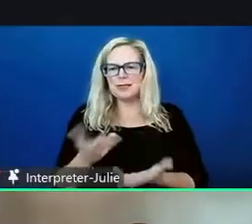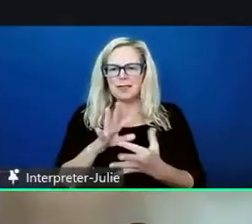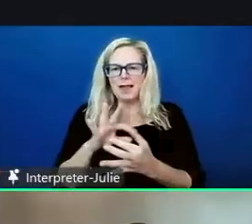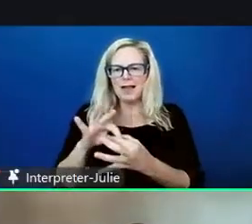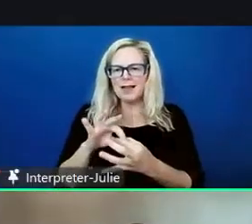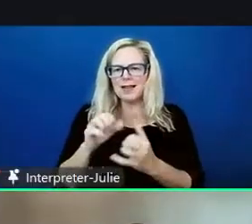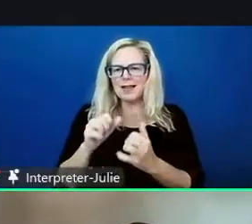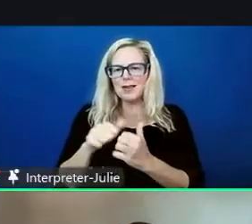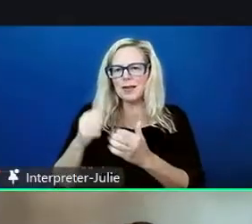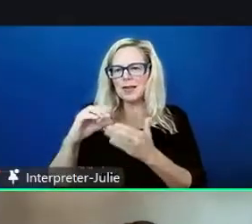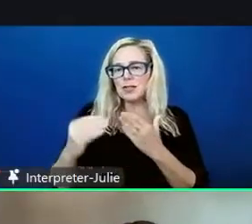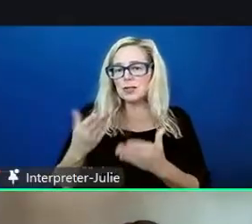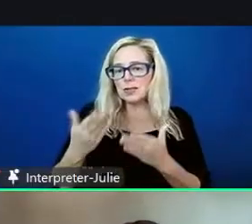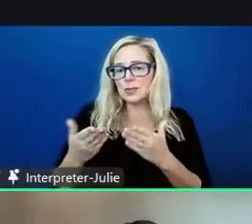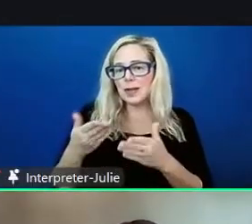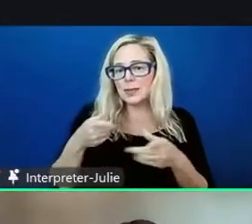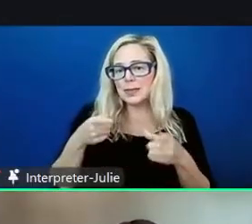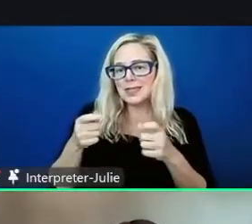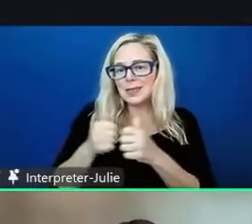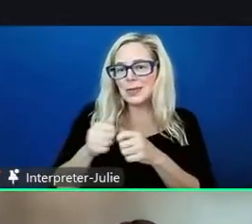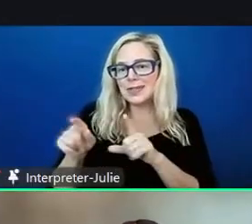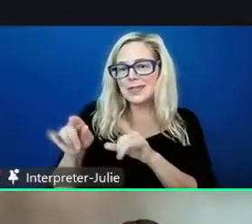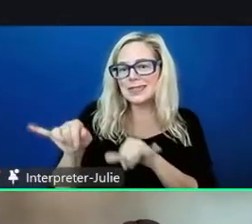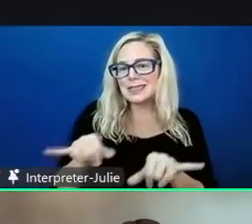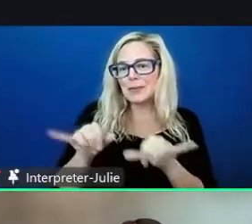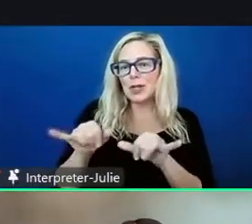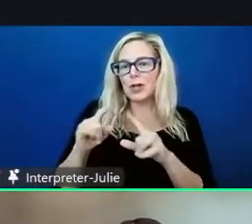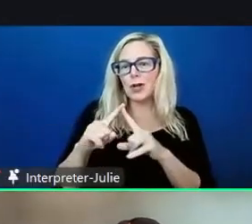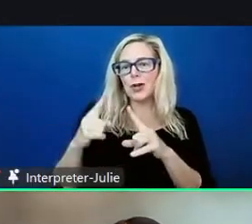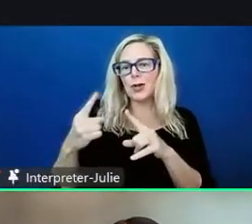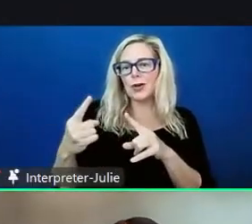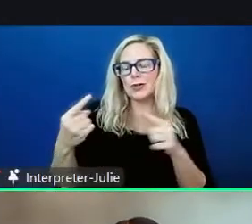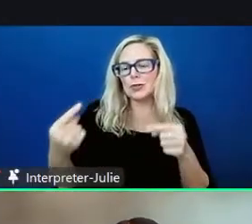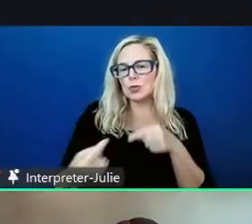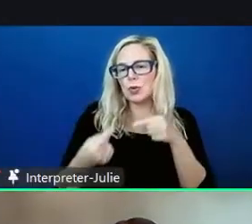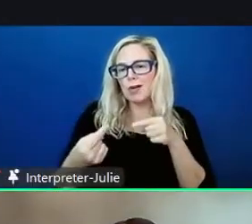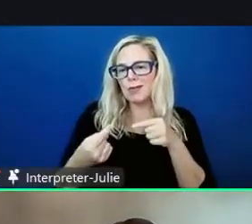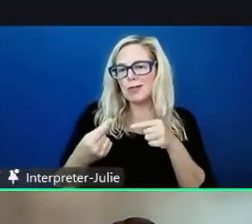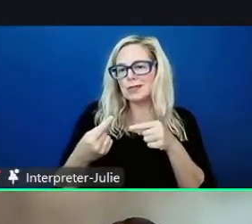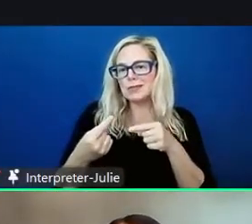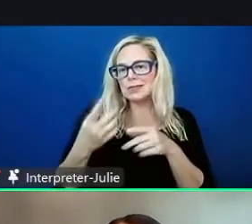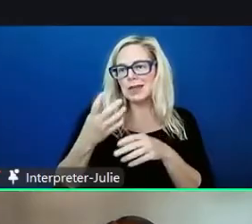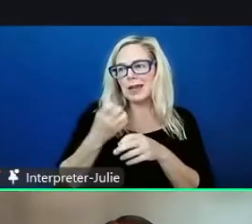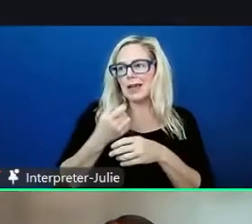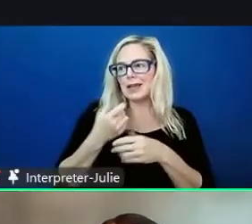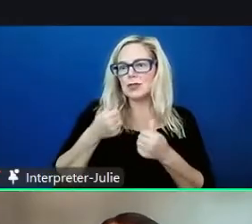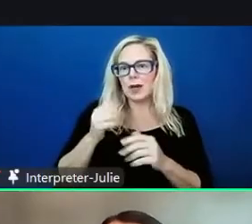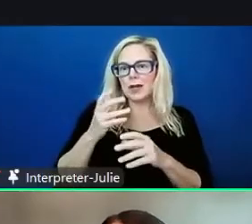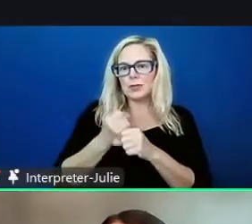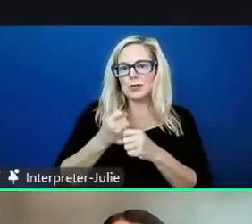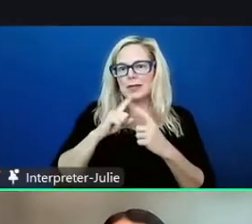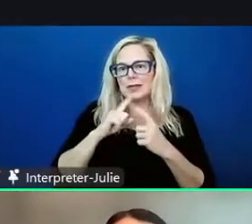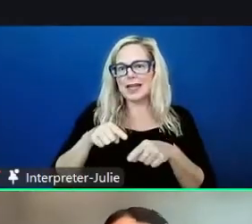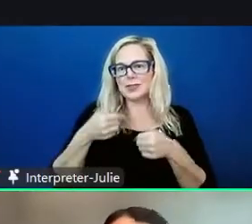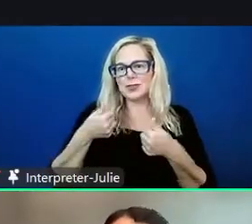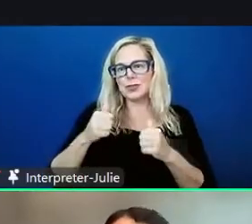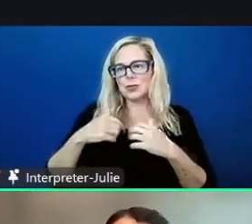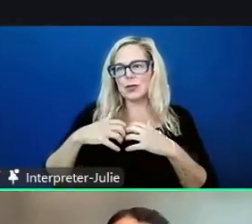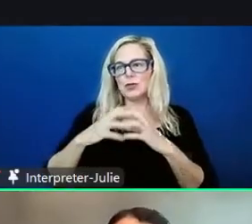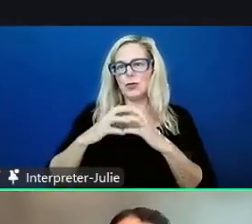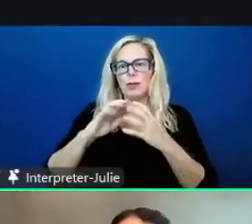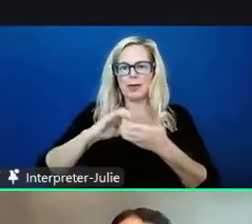other students who might be dealing with similar struggles and hopefully getting some answers to that as well. And overall, just trying to build community.